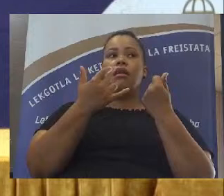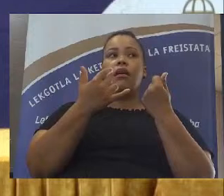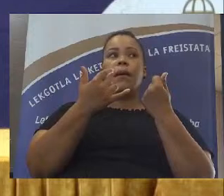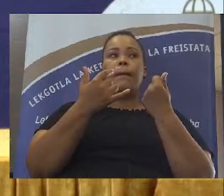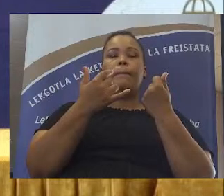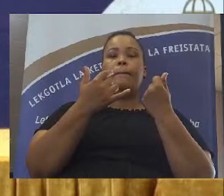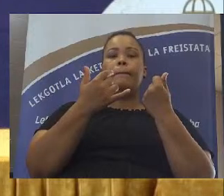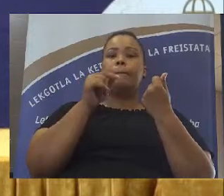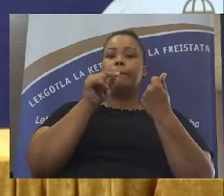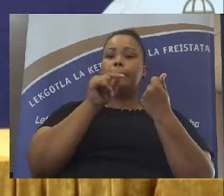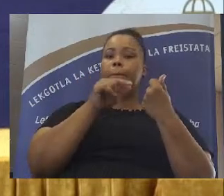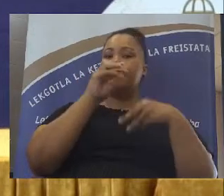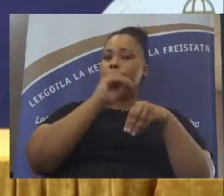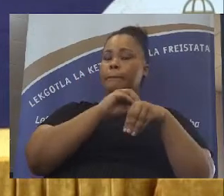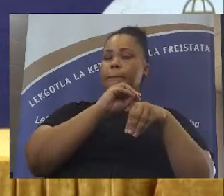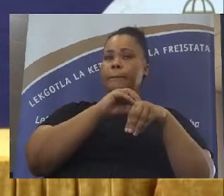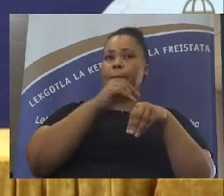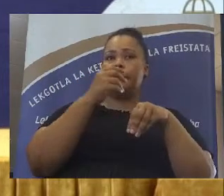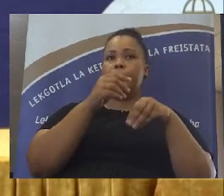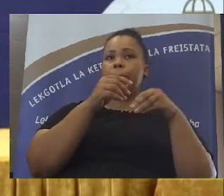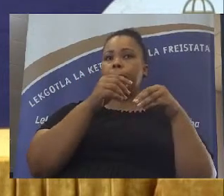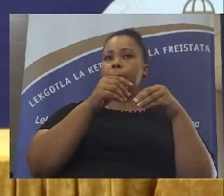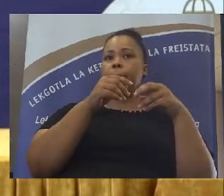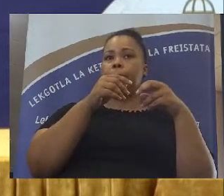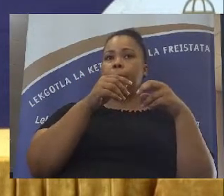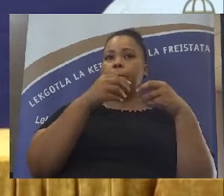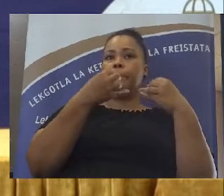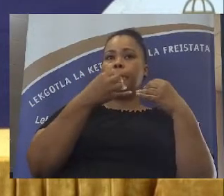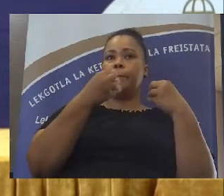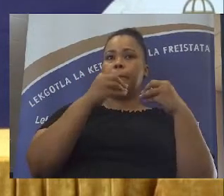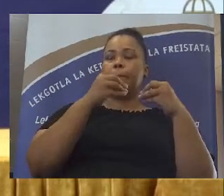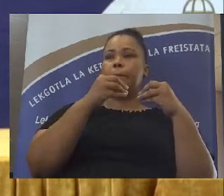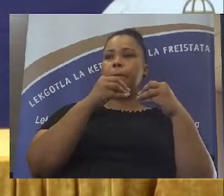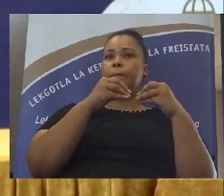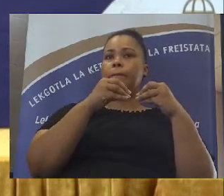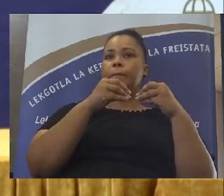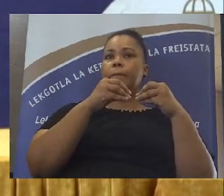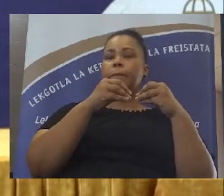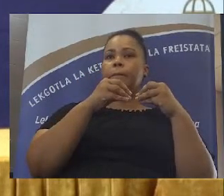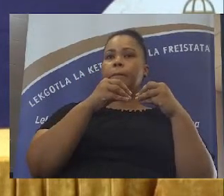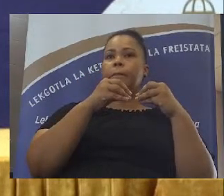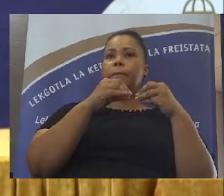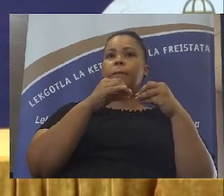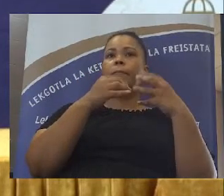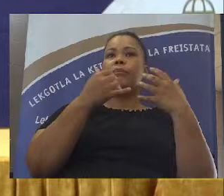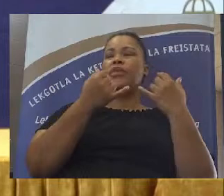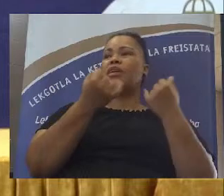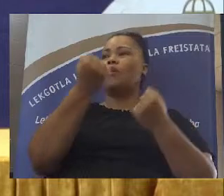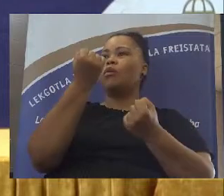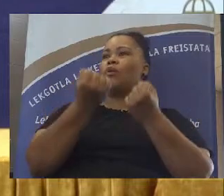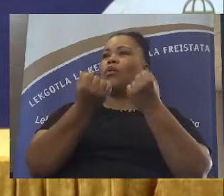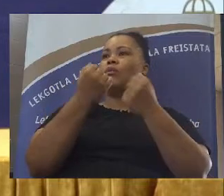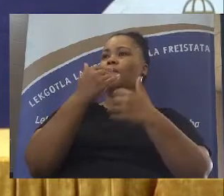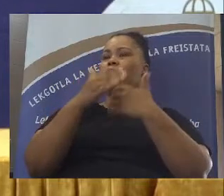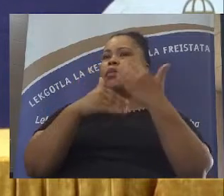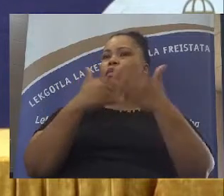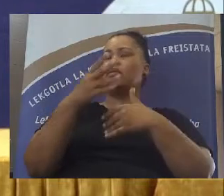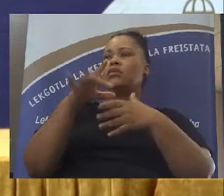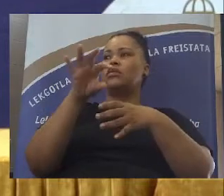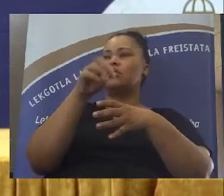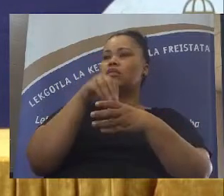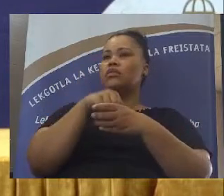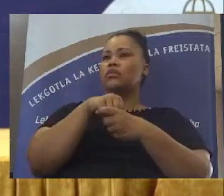heavy burden on the small enterprise. Even where the amount involved is large, going through a court process is still